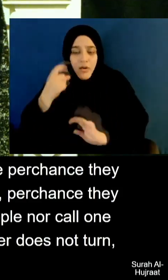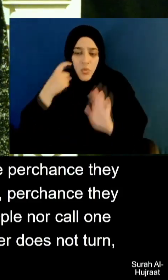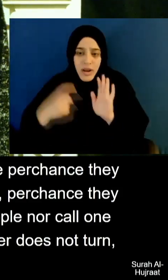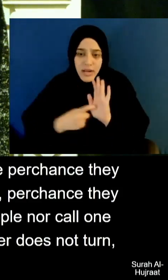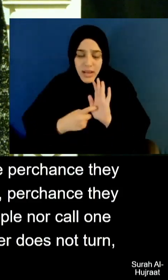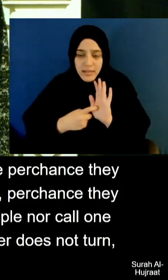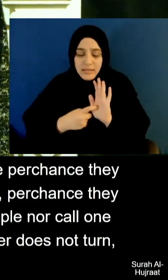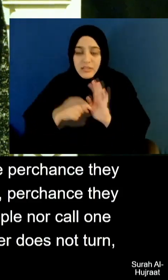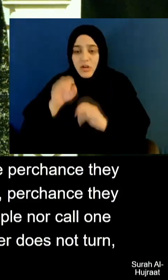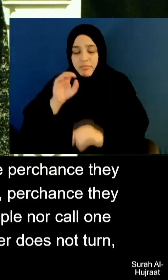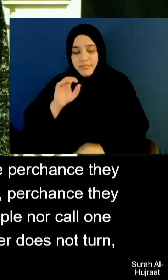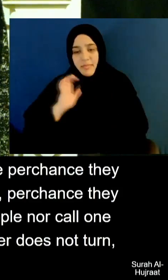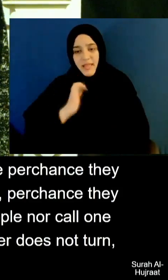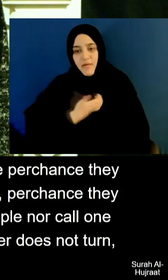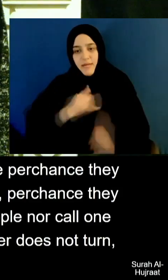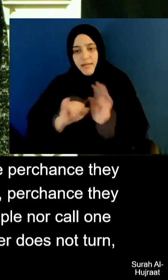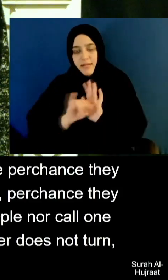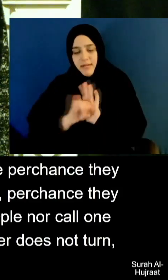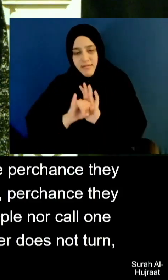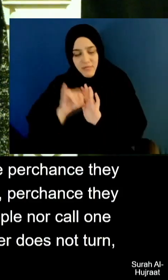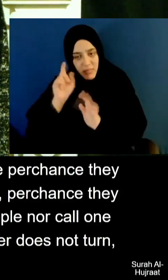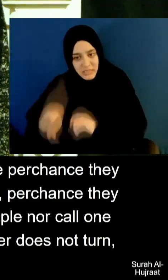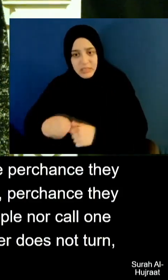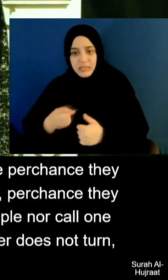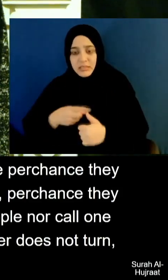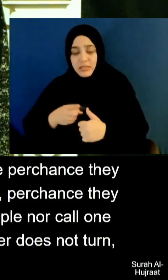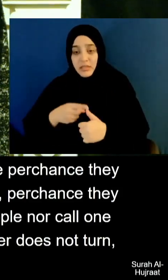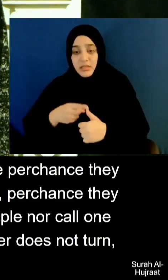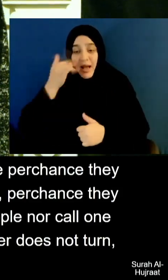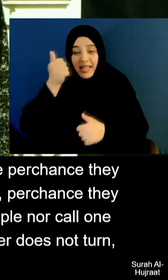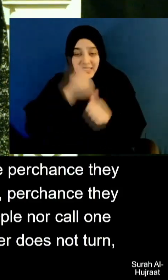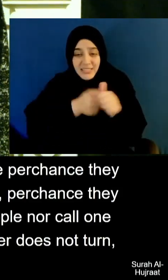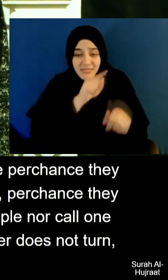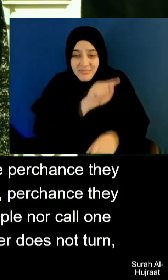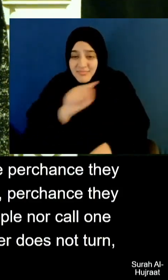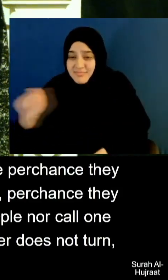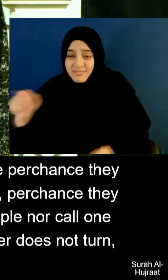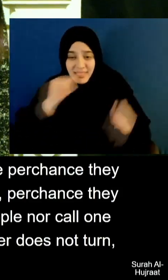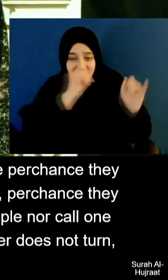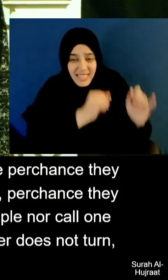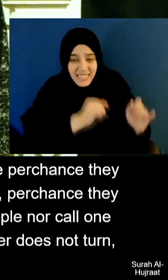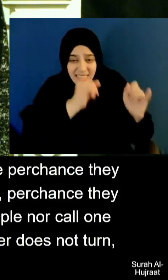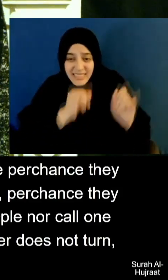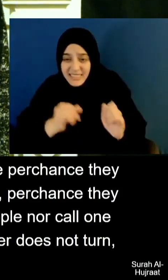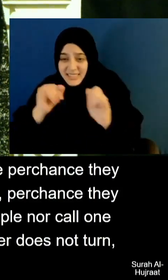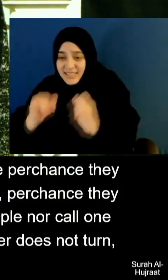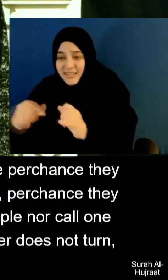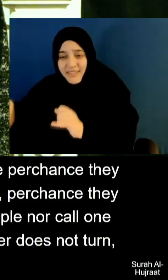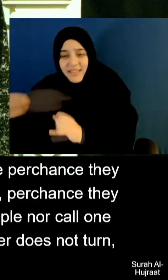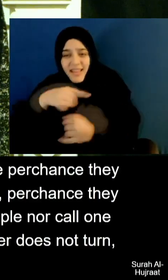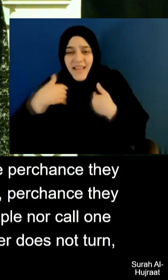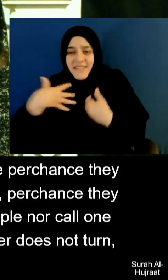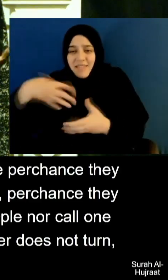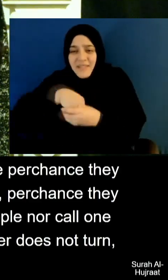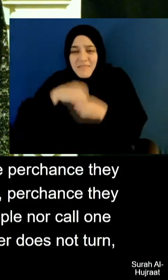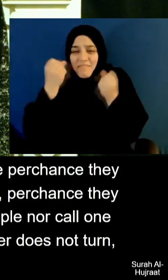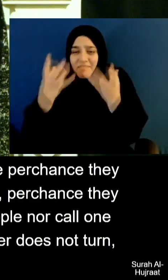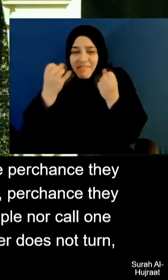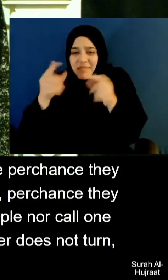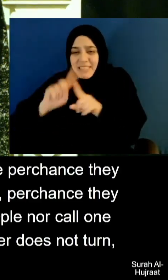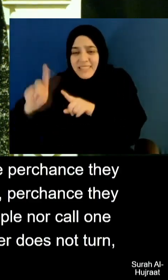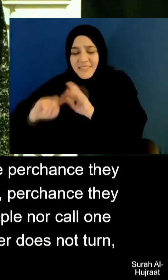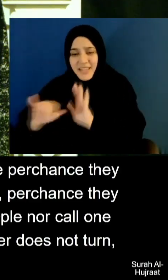identities. Because each and every individual is of multiple identities. Sit